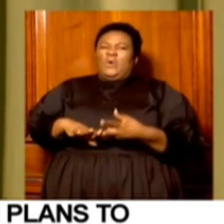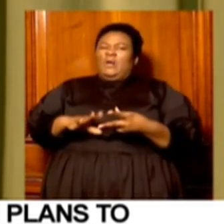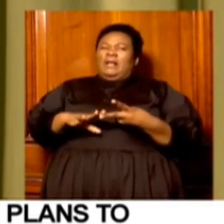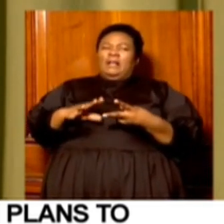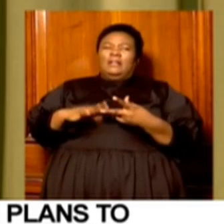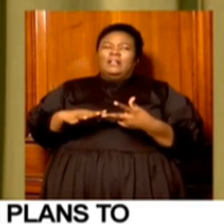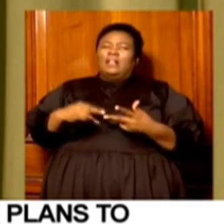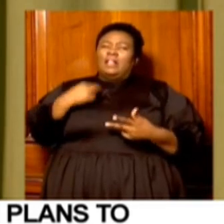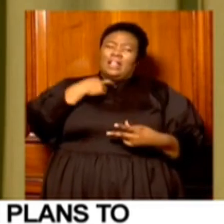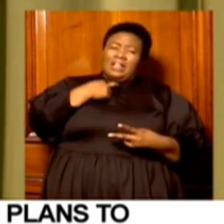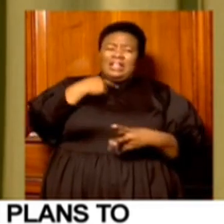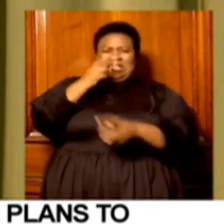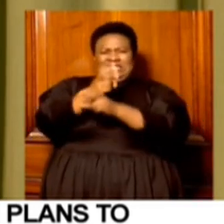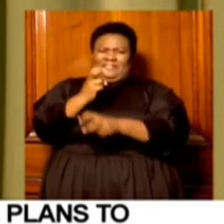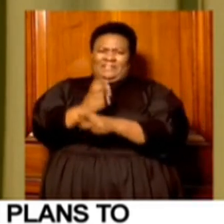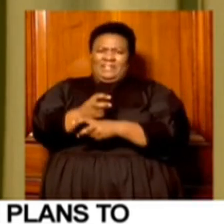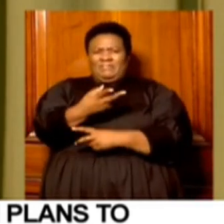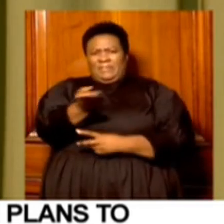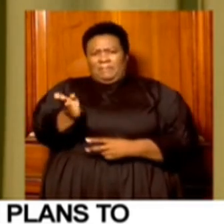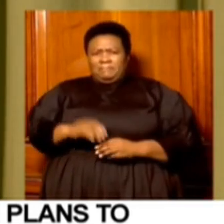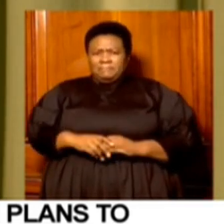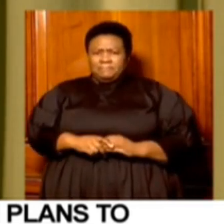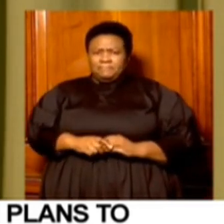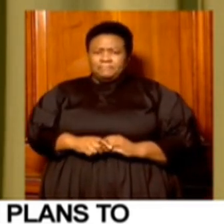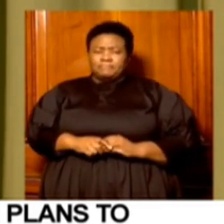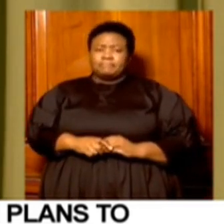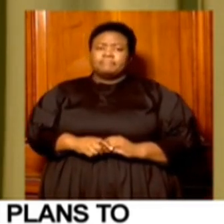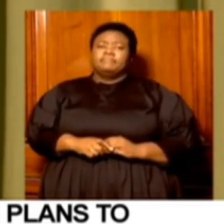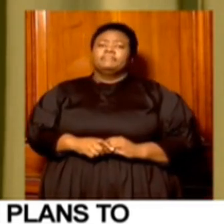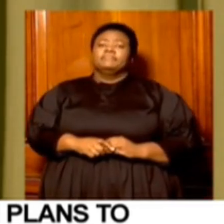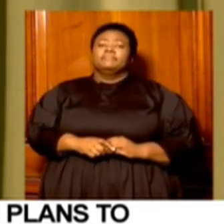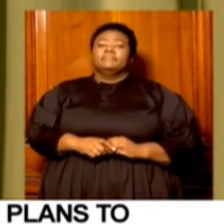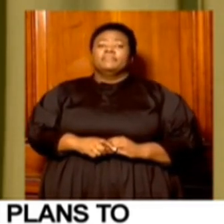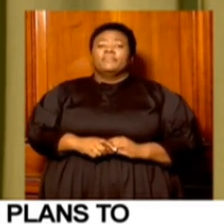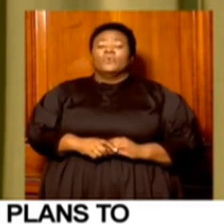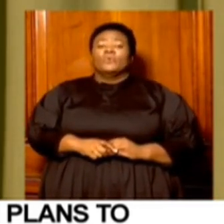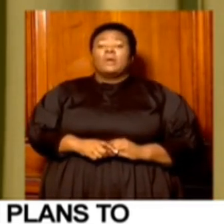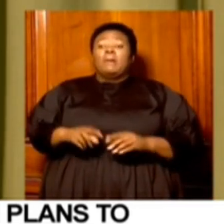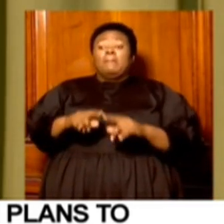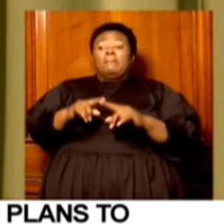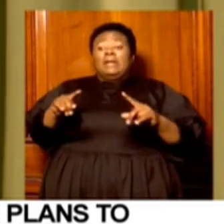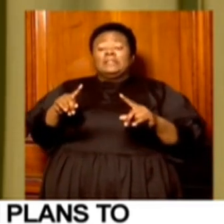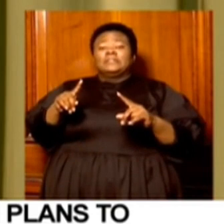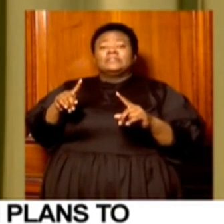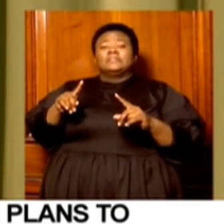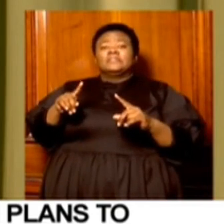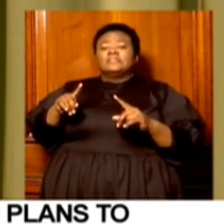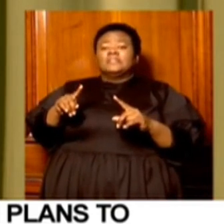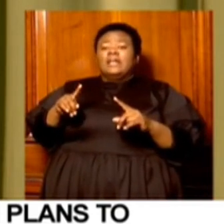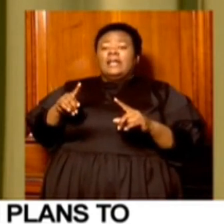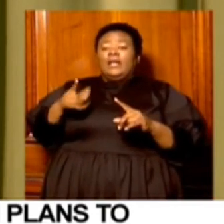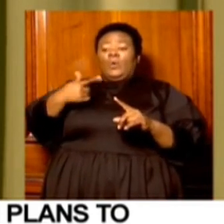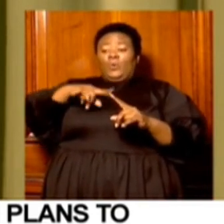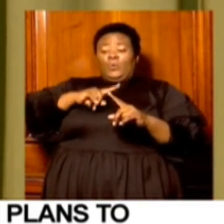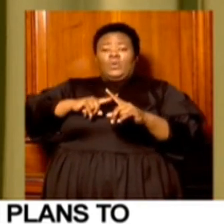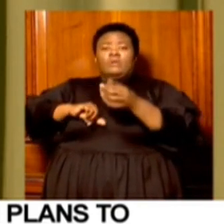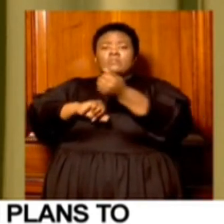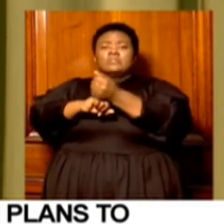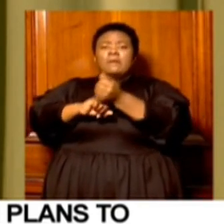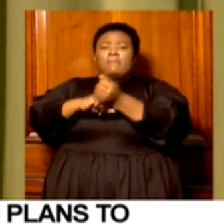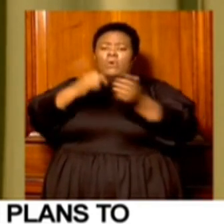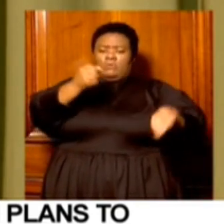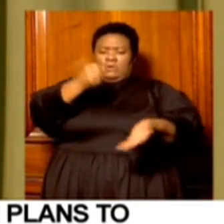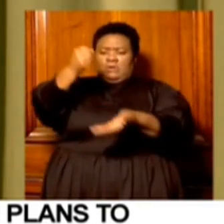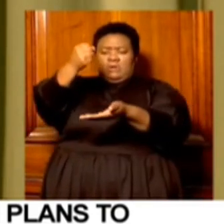and all of that. And then they are not covered in terms of relief means that